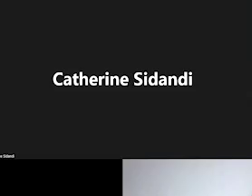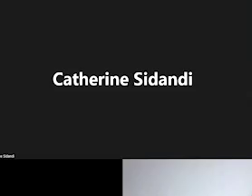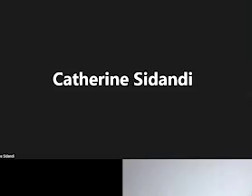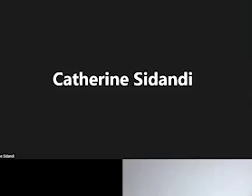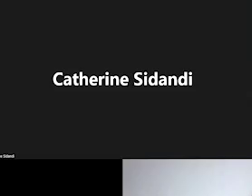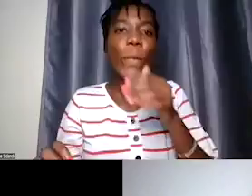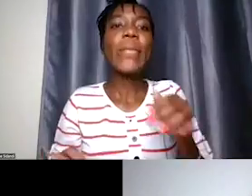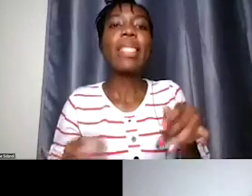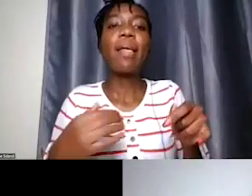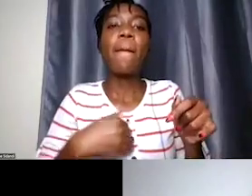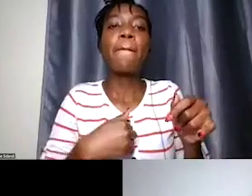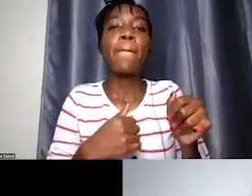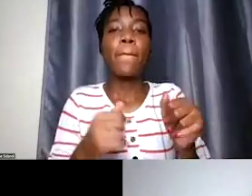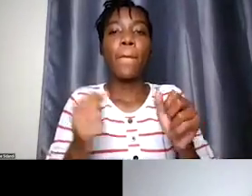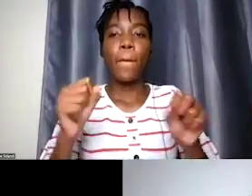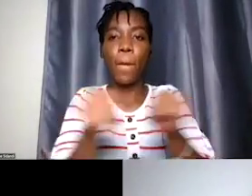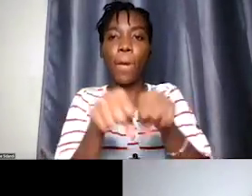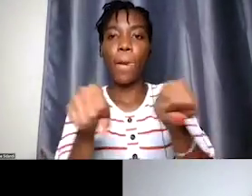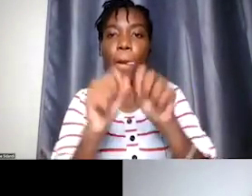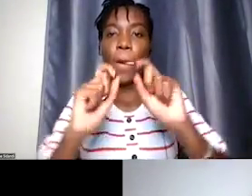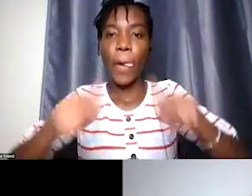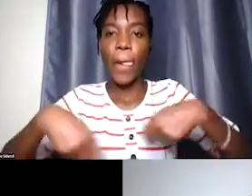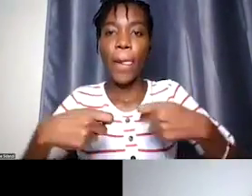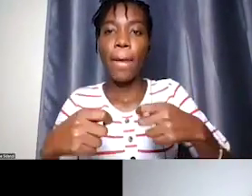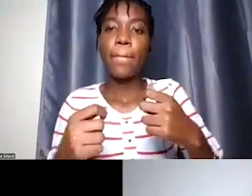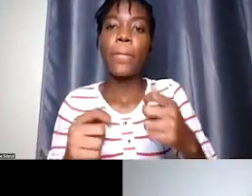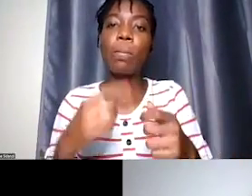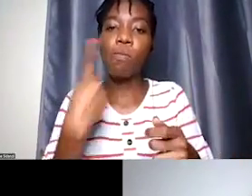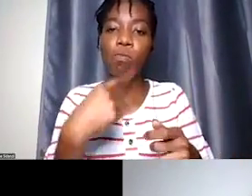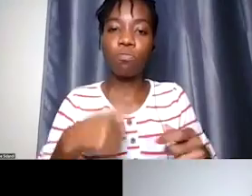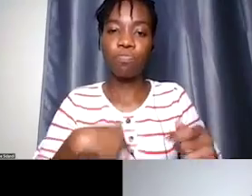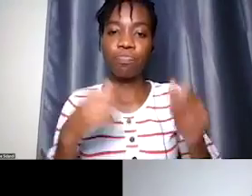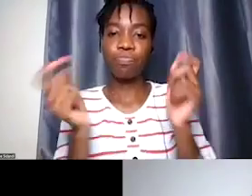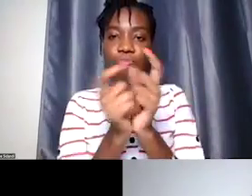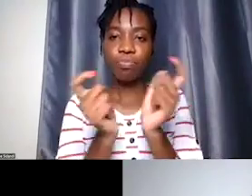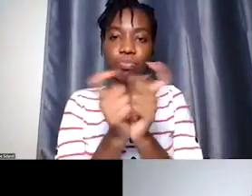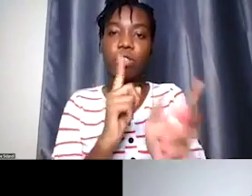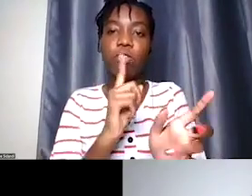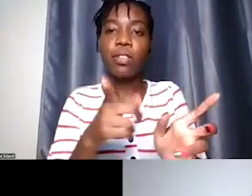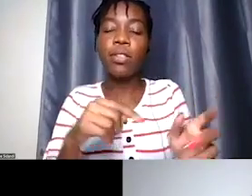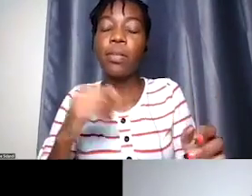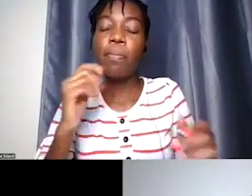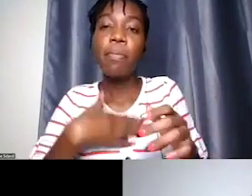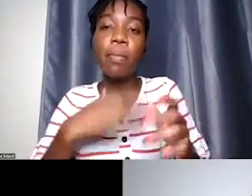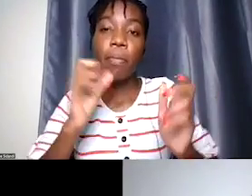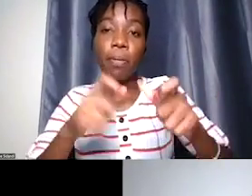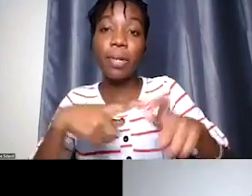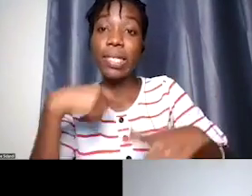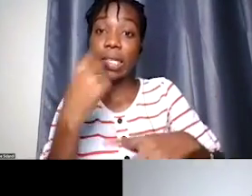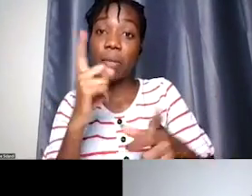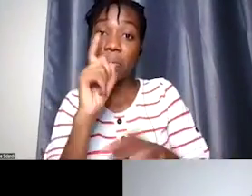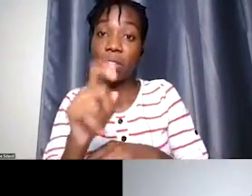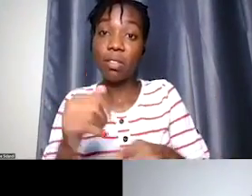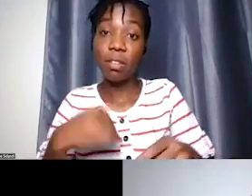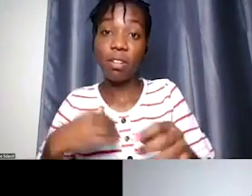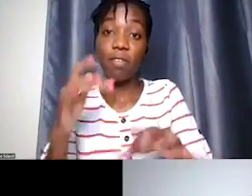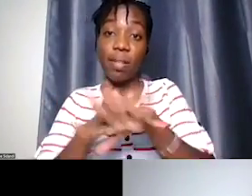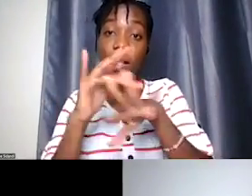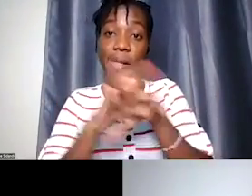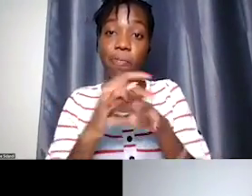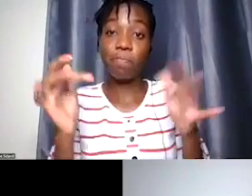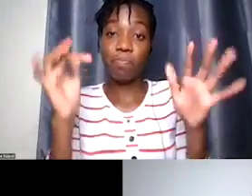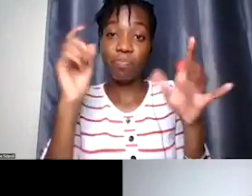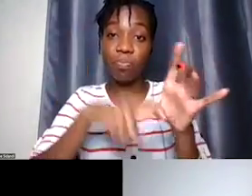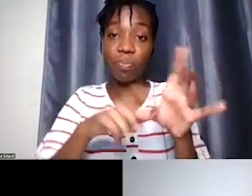So what I can only say is that you may need first to have early intervention. Try